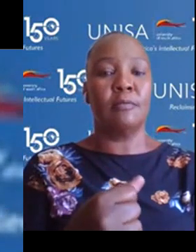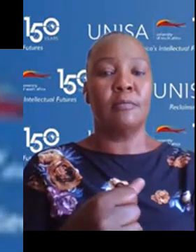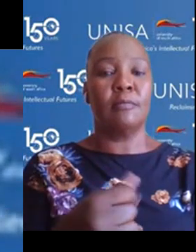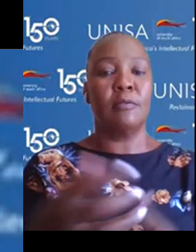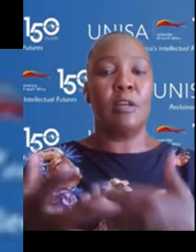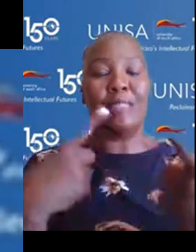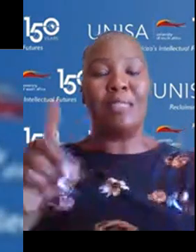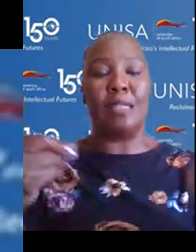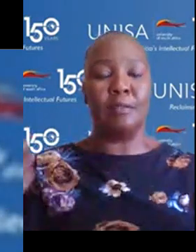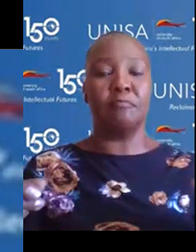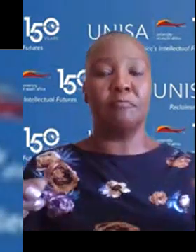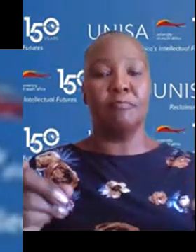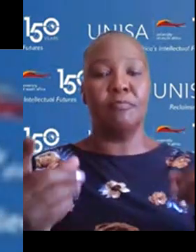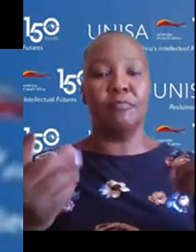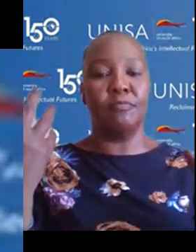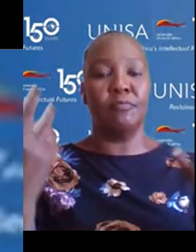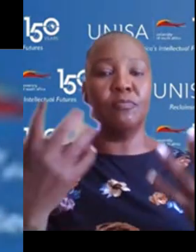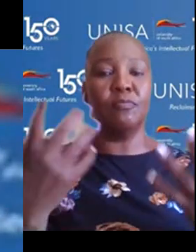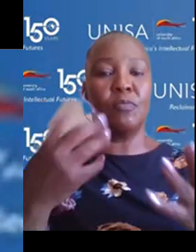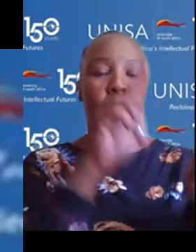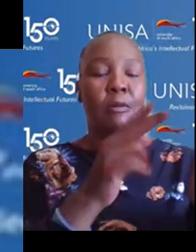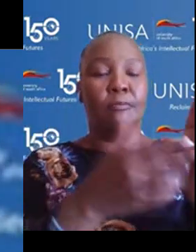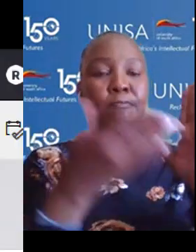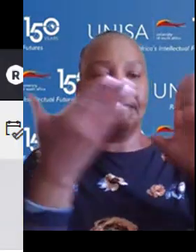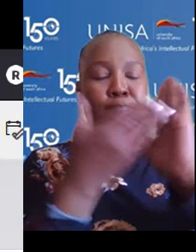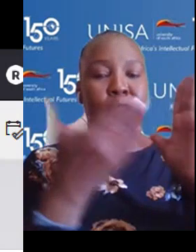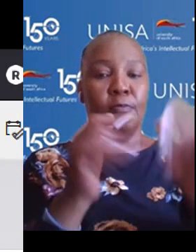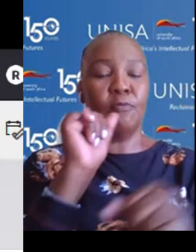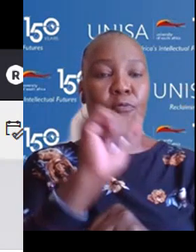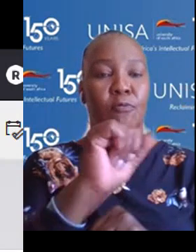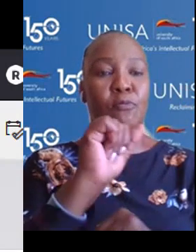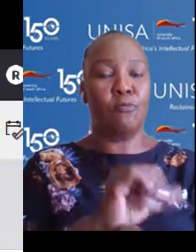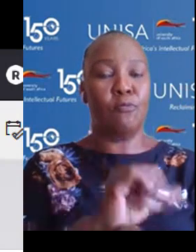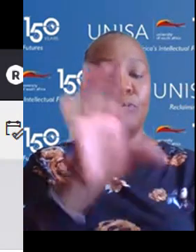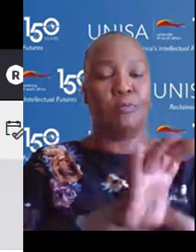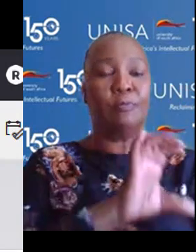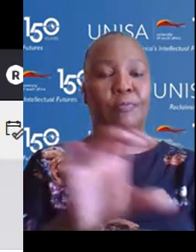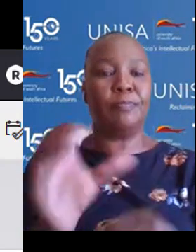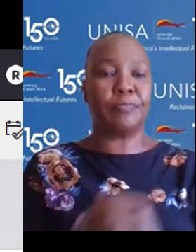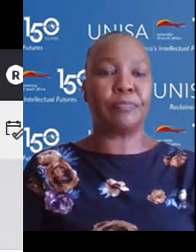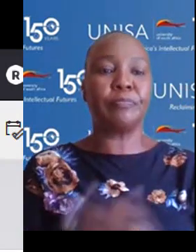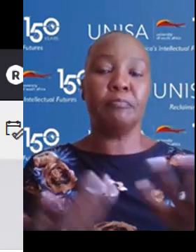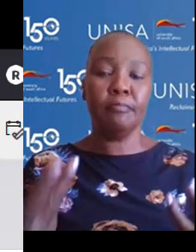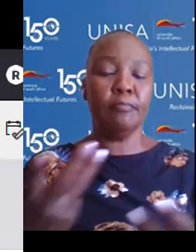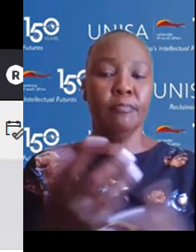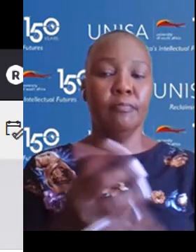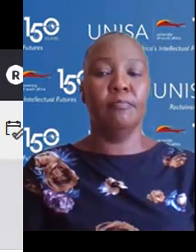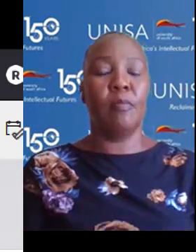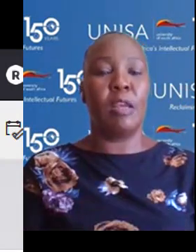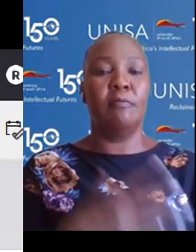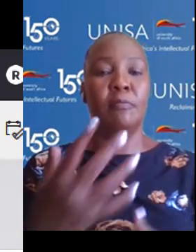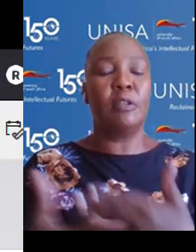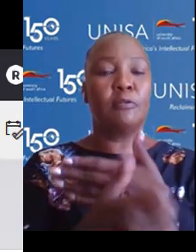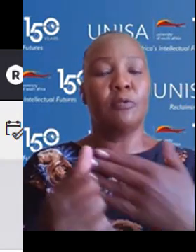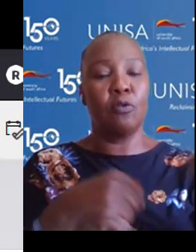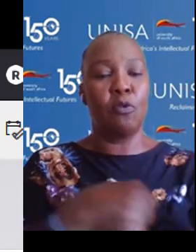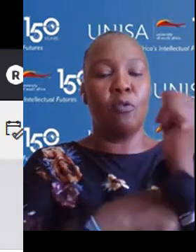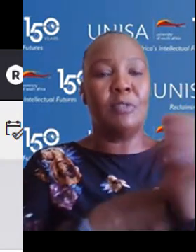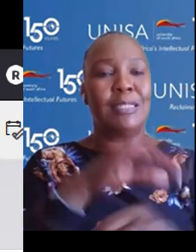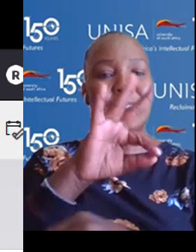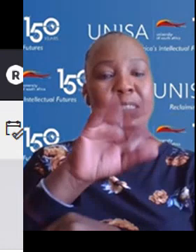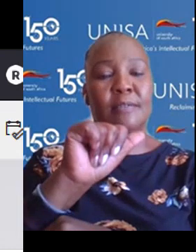various of the apps that's available to you for your desktop PC. So for instance, if you want to download Microsoft